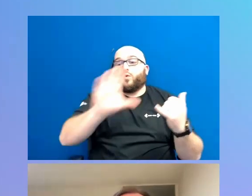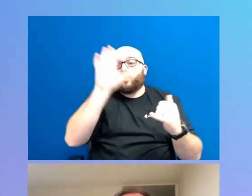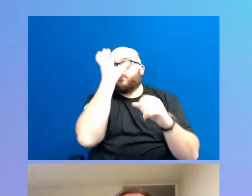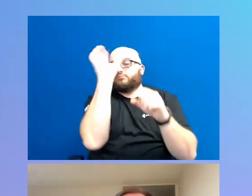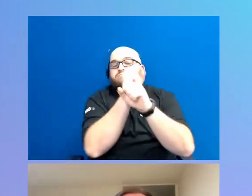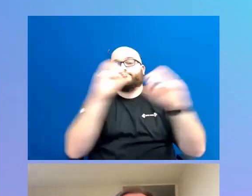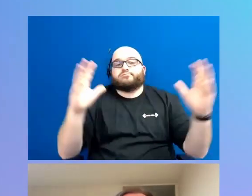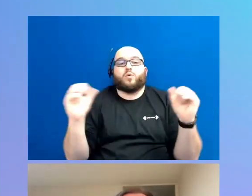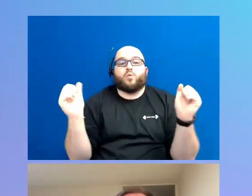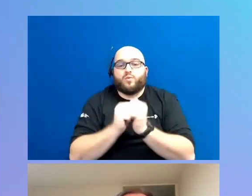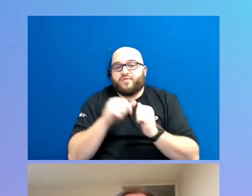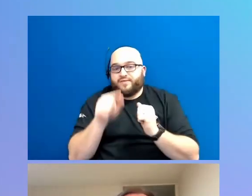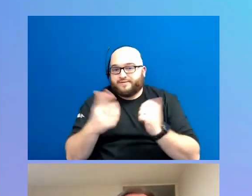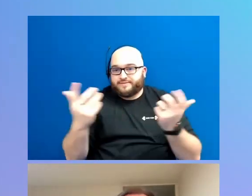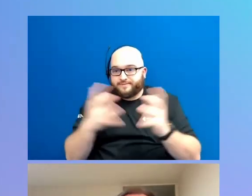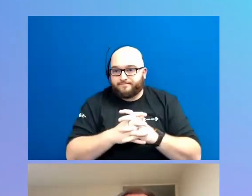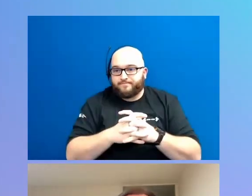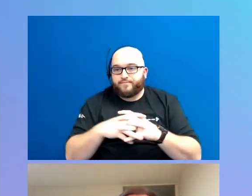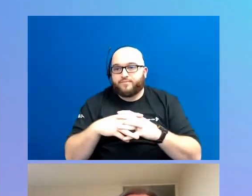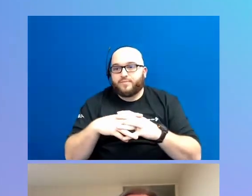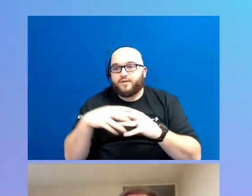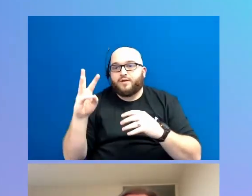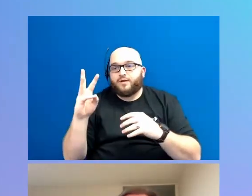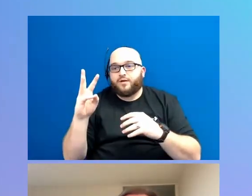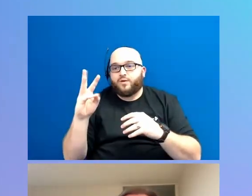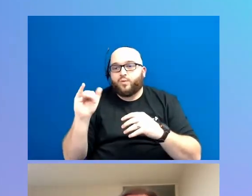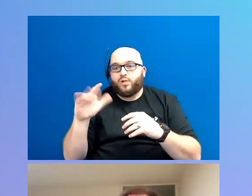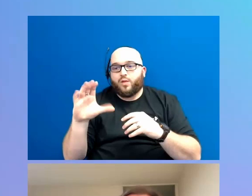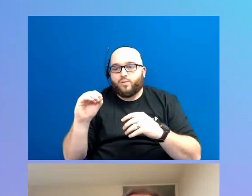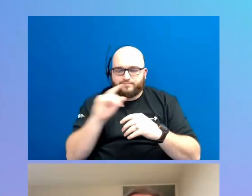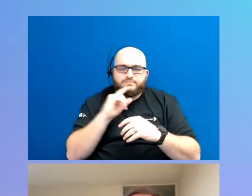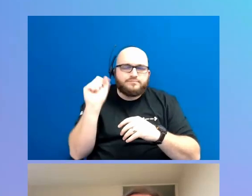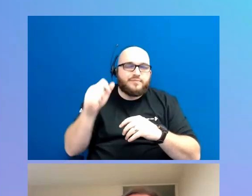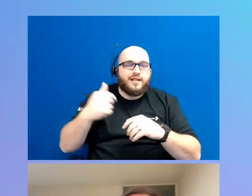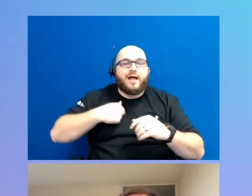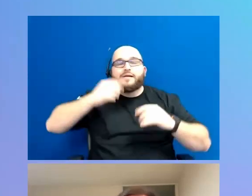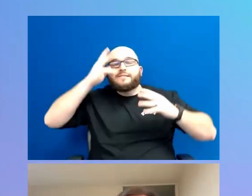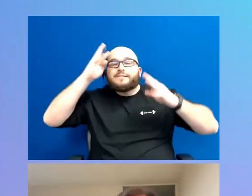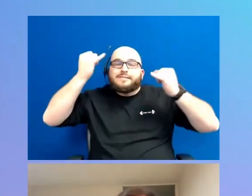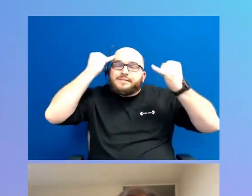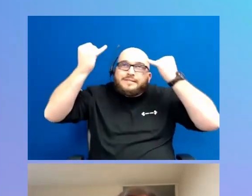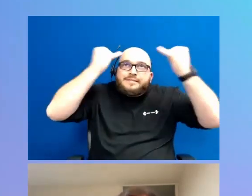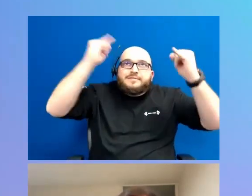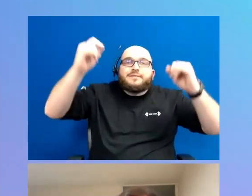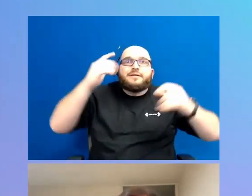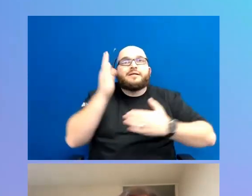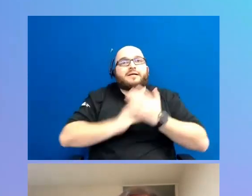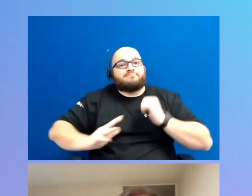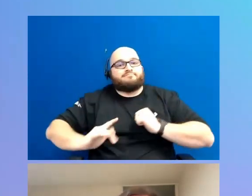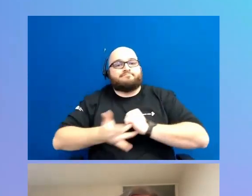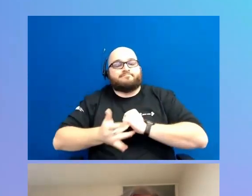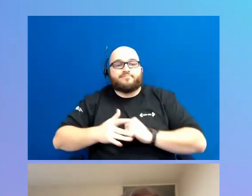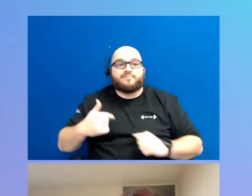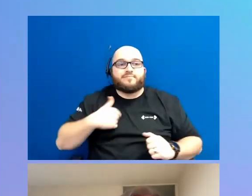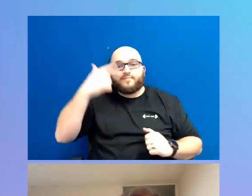these Yes, AI? so I have been fantasizing about some interesting technology. I think we